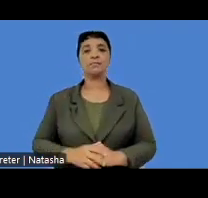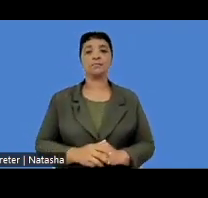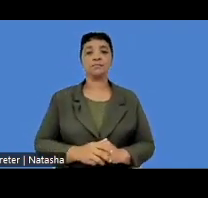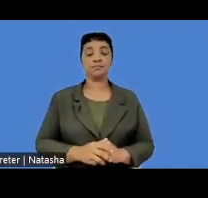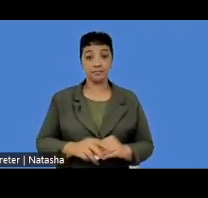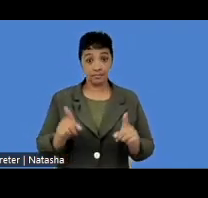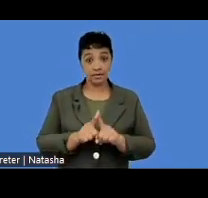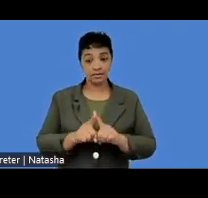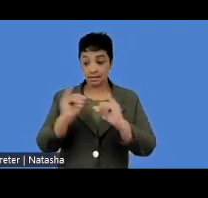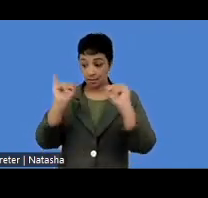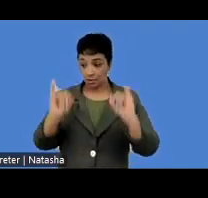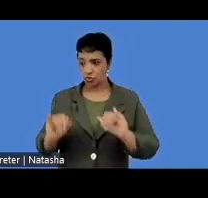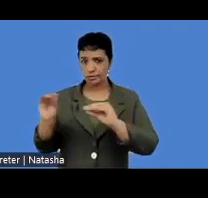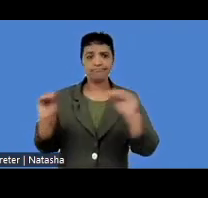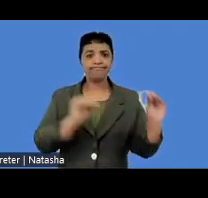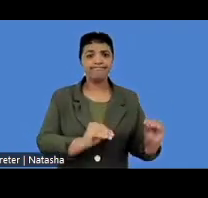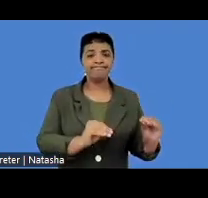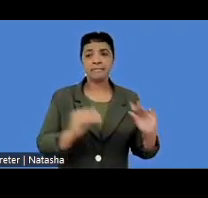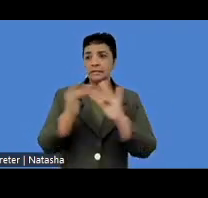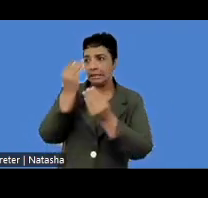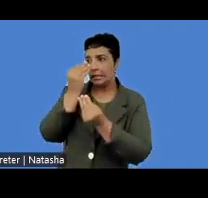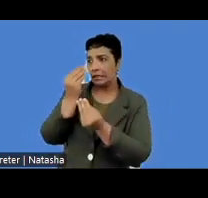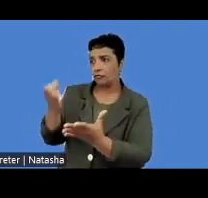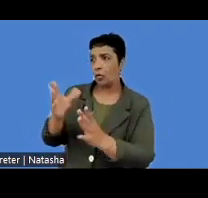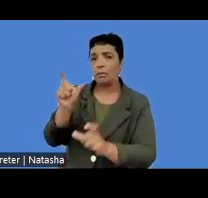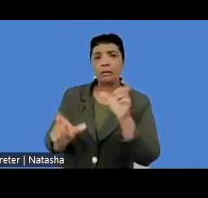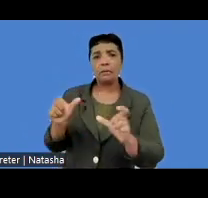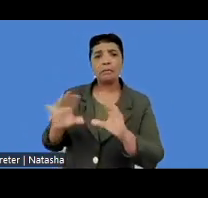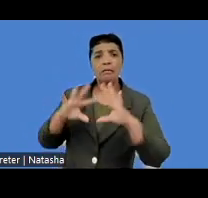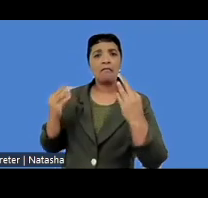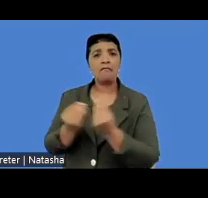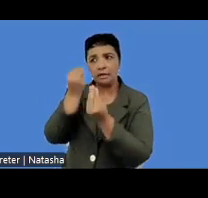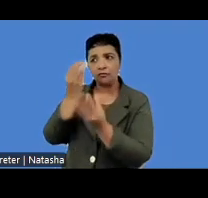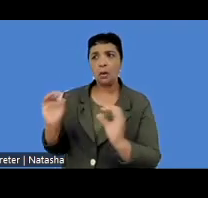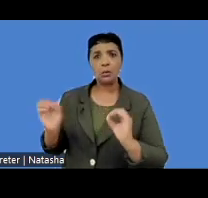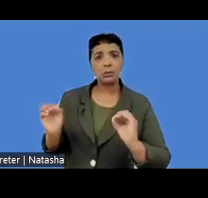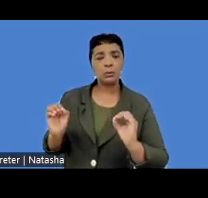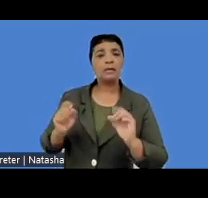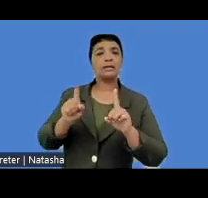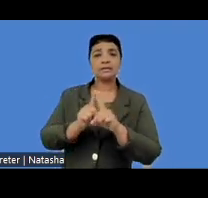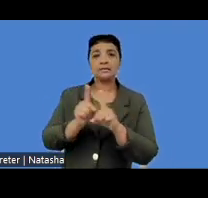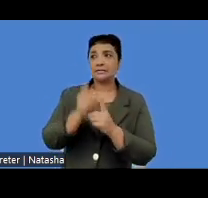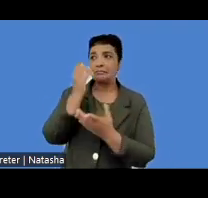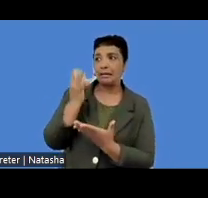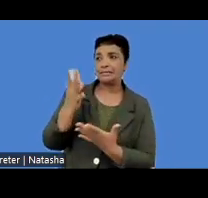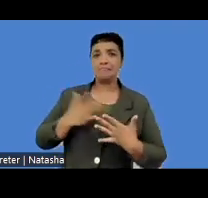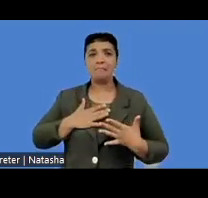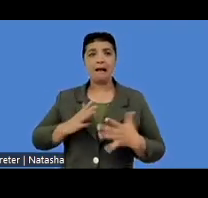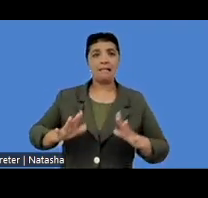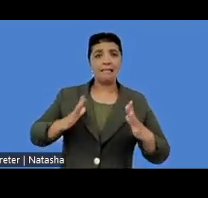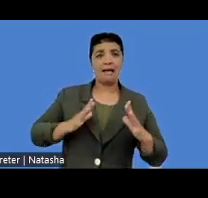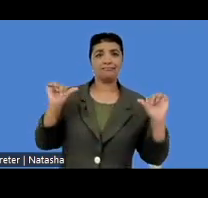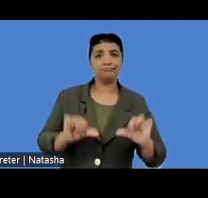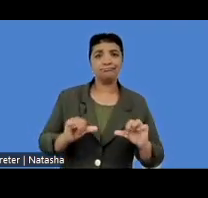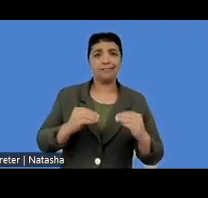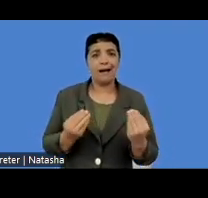institution, to contact their relatives, to inform their relatives about their current place of stay. And that is